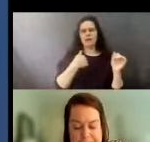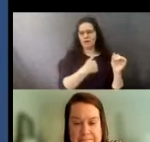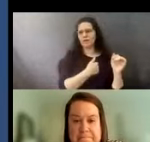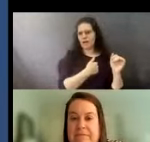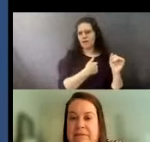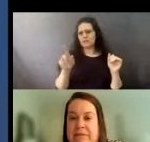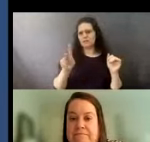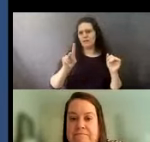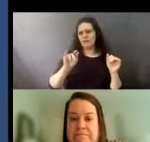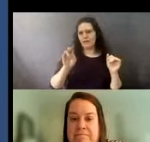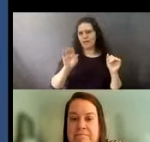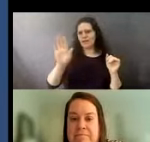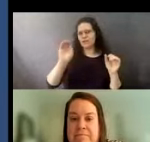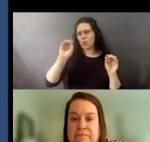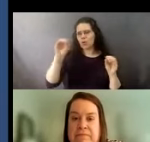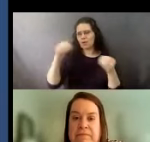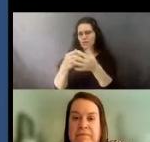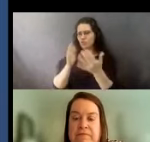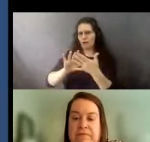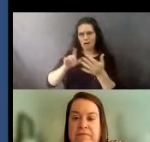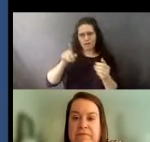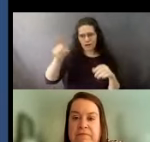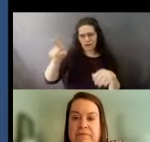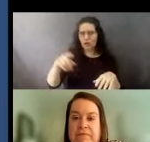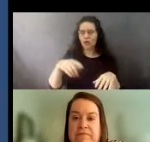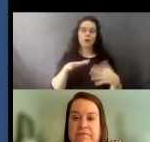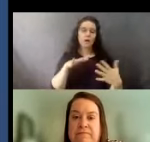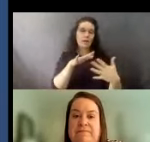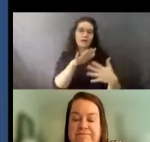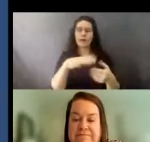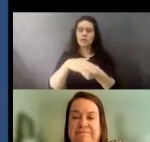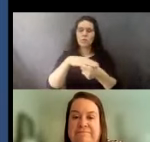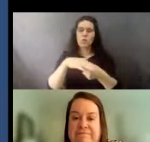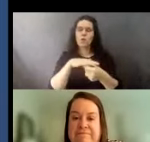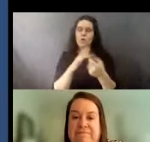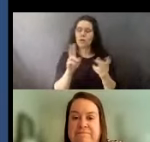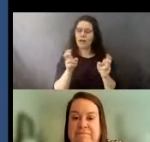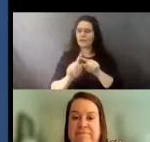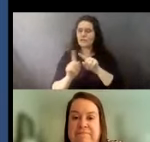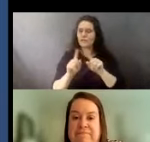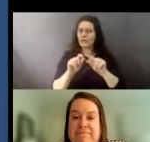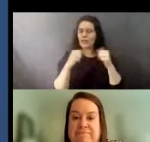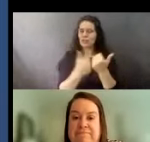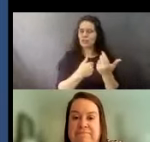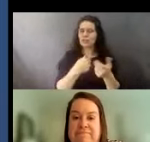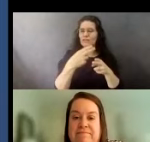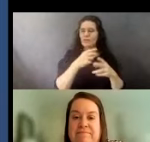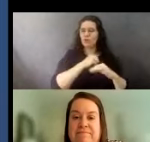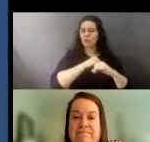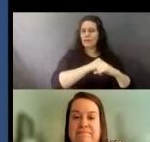support. You can reach out to your local protection and advocacy agency, which is usually